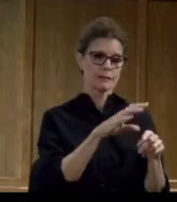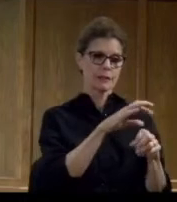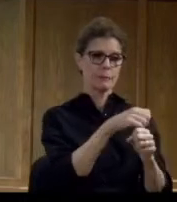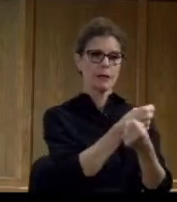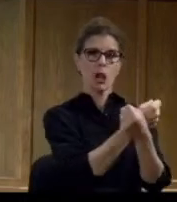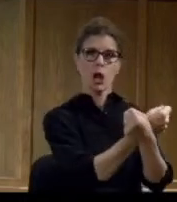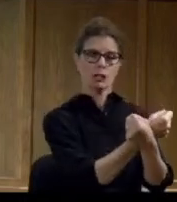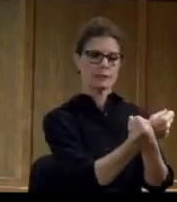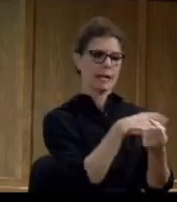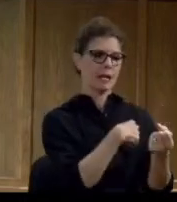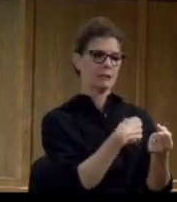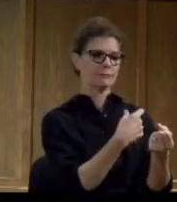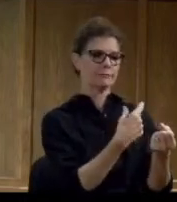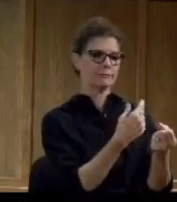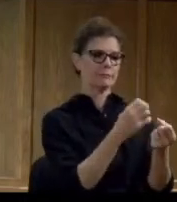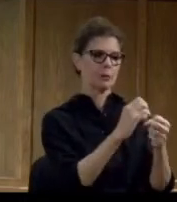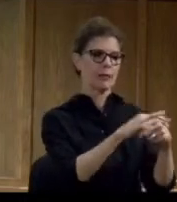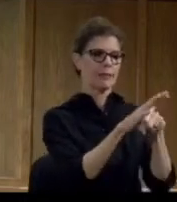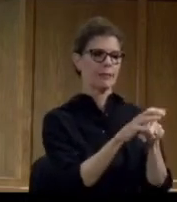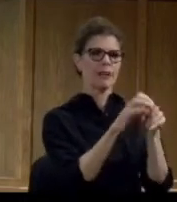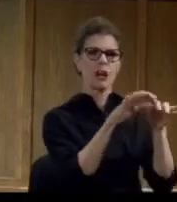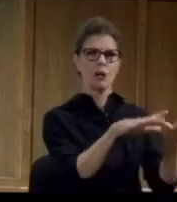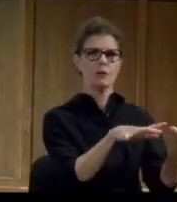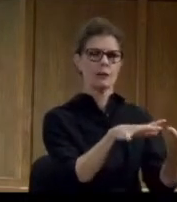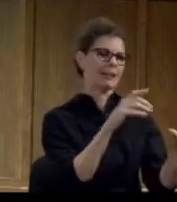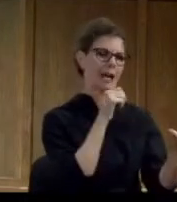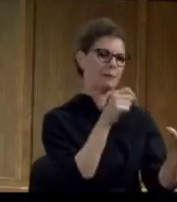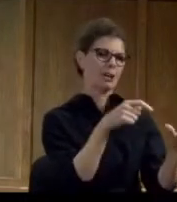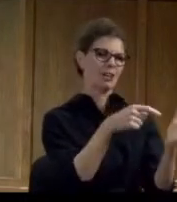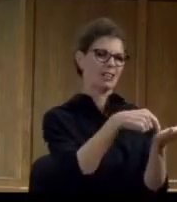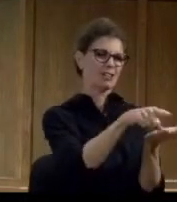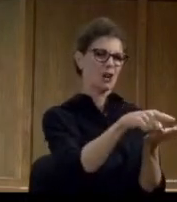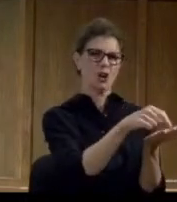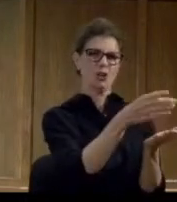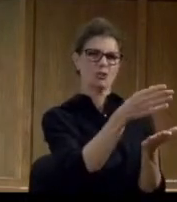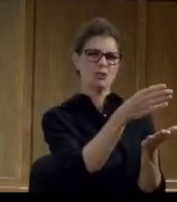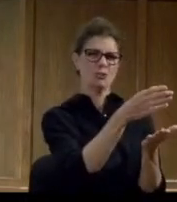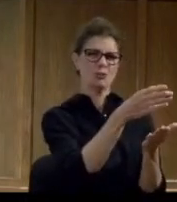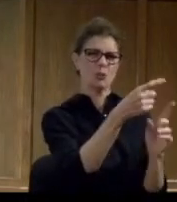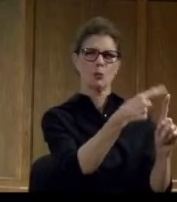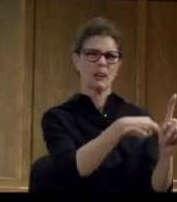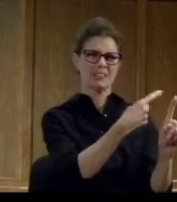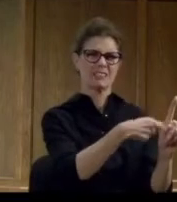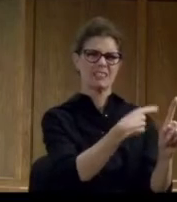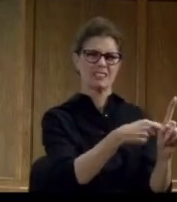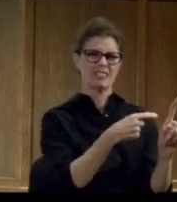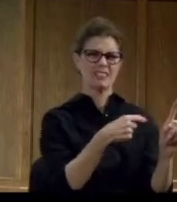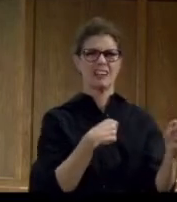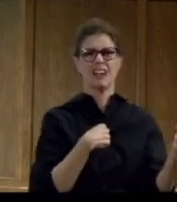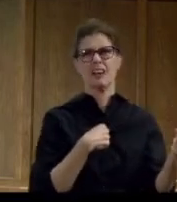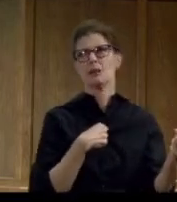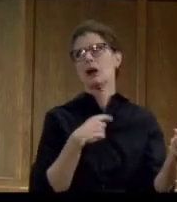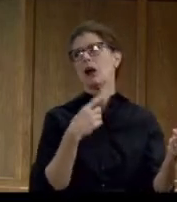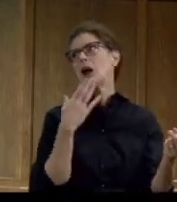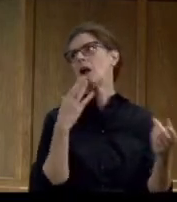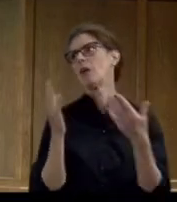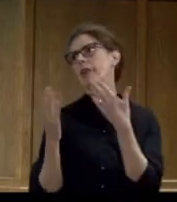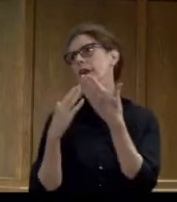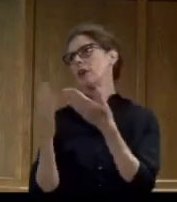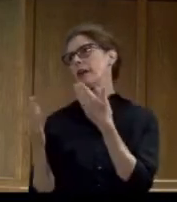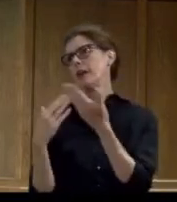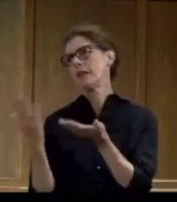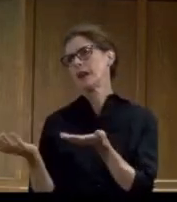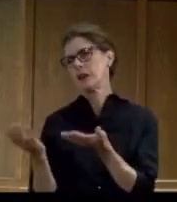open. And my friend was so thankful that the building owner would say this, and just, he was such a relief. Well,